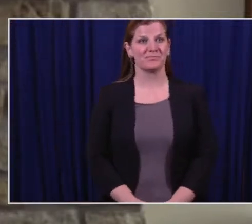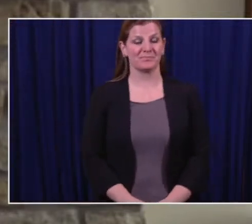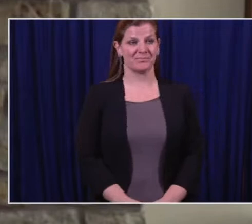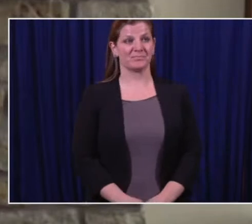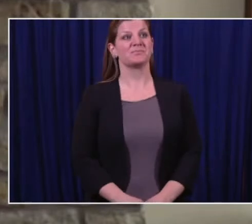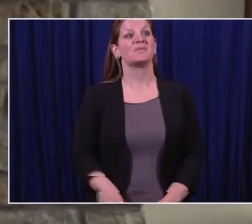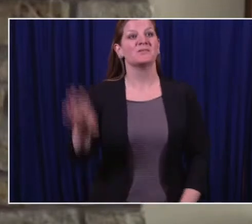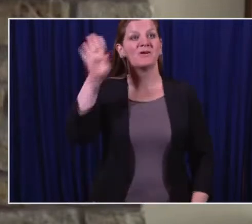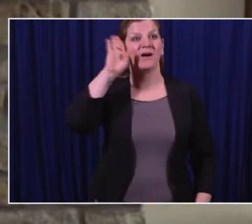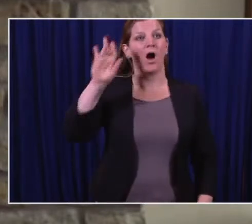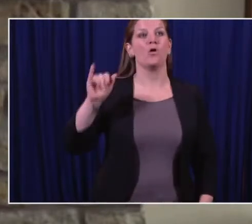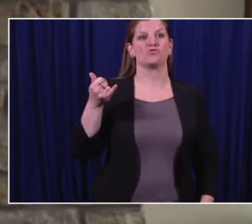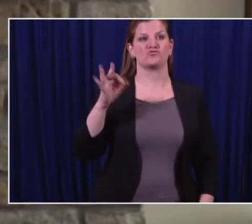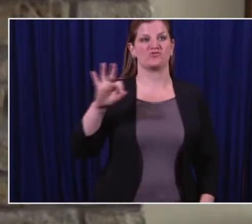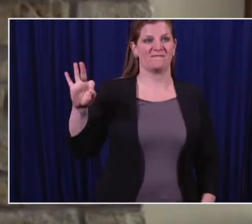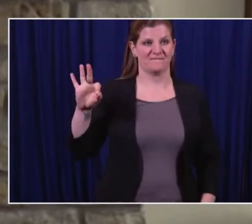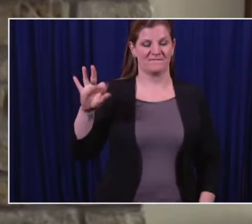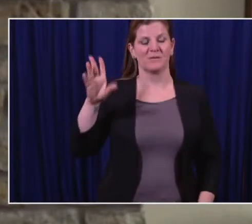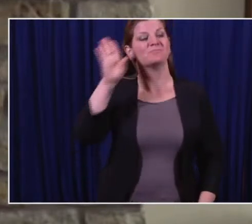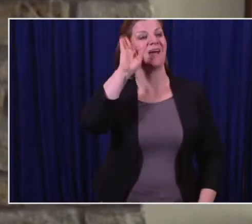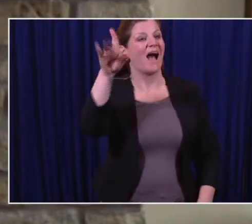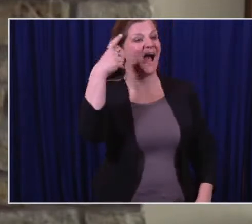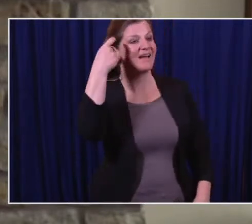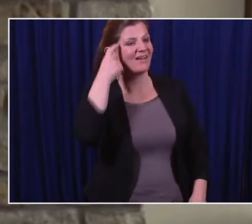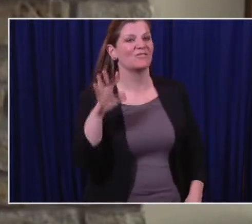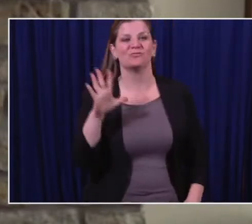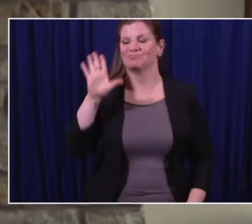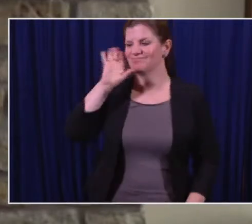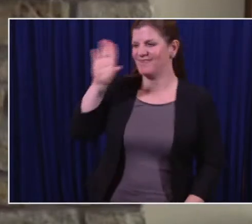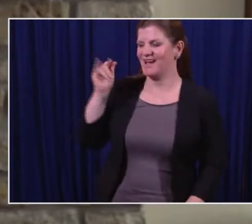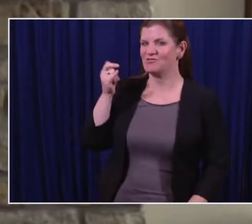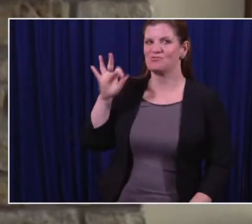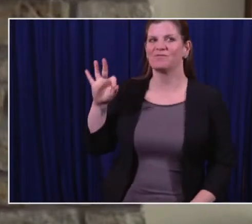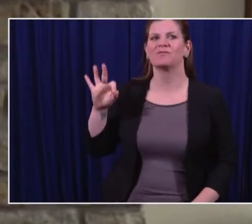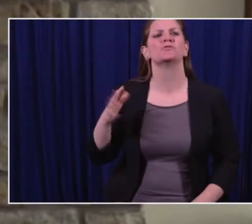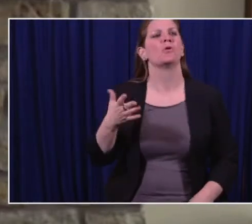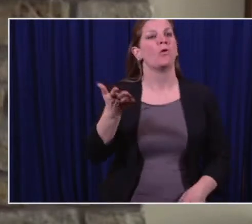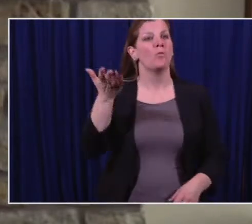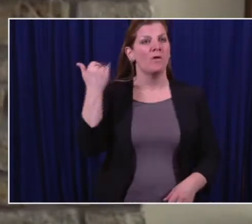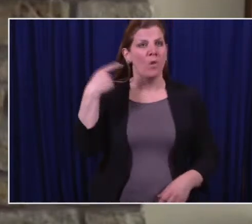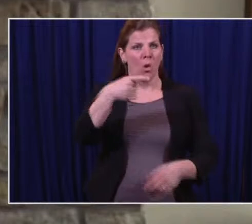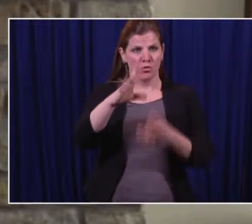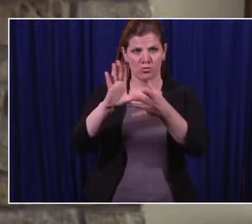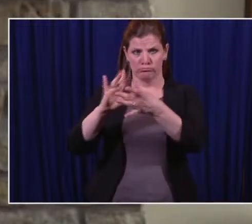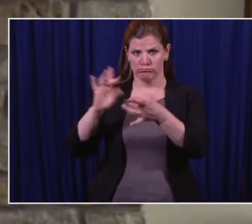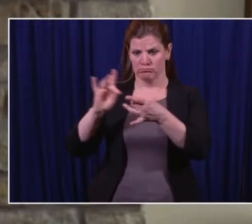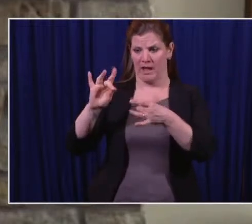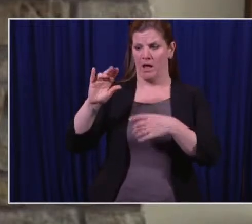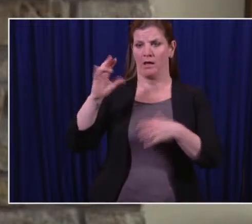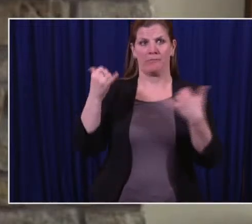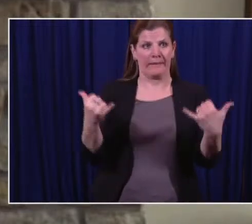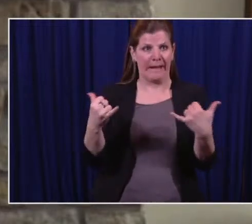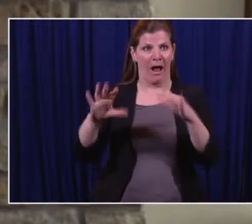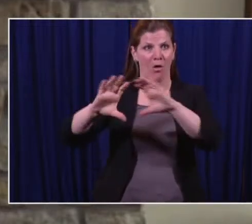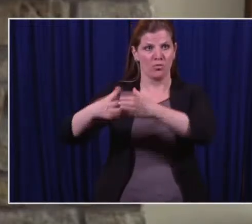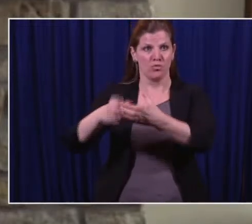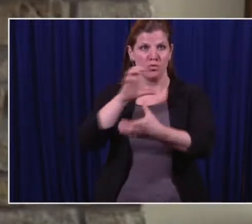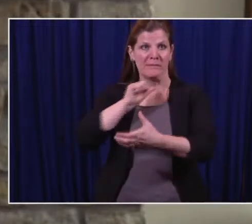Hi, Governor. You Jeff, earlier when you were talking about dropping the age of eligibility down